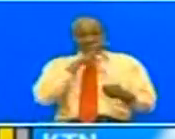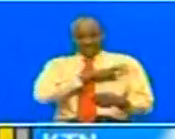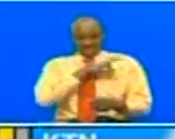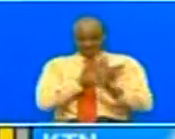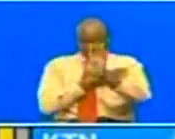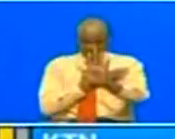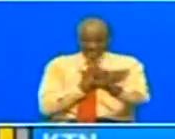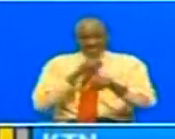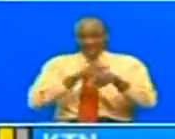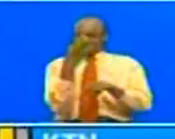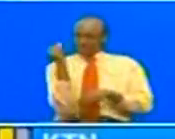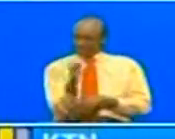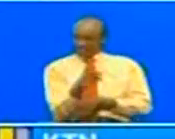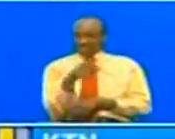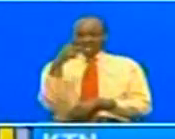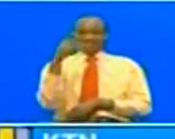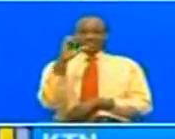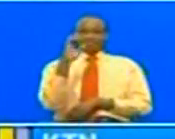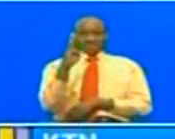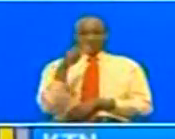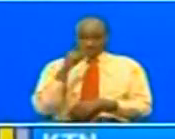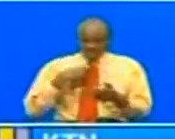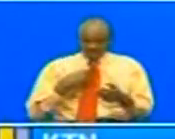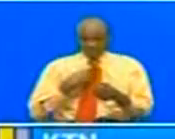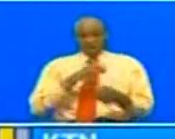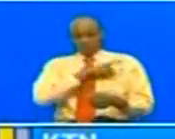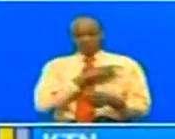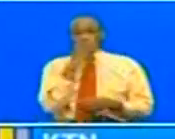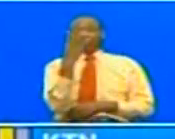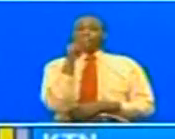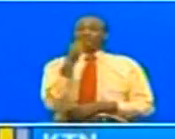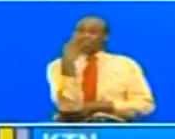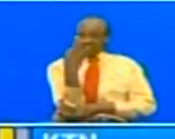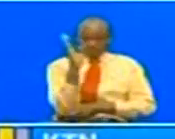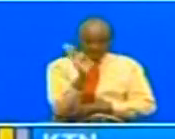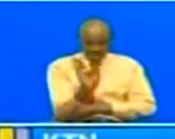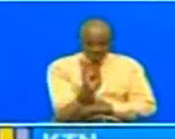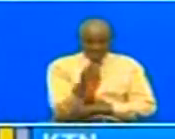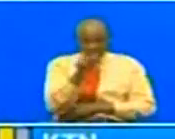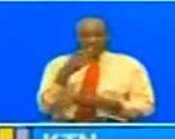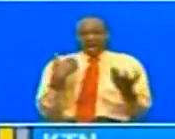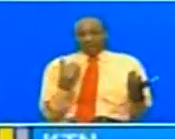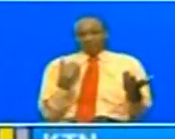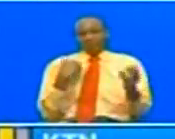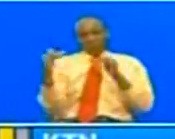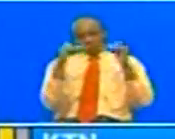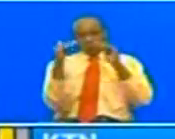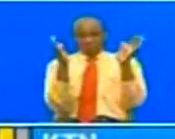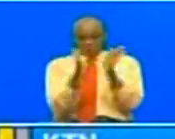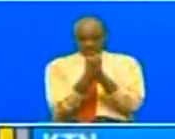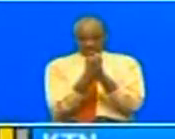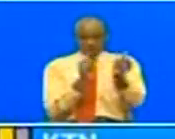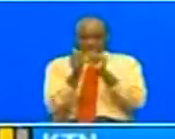earnings. During the three-month period, KCB saw its net profit grow to 4.3 billion shillings, ranking it at par with its